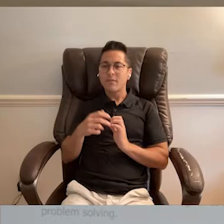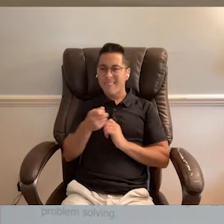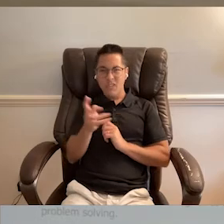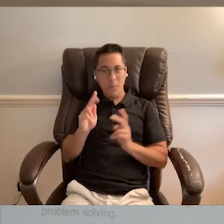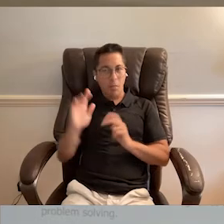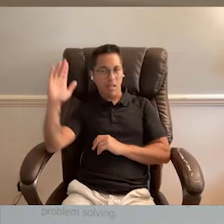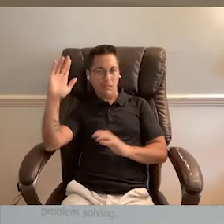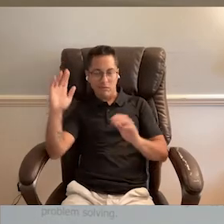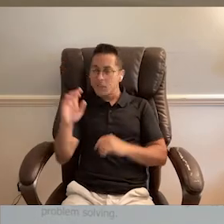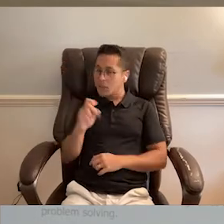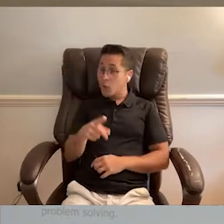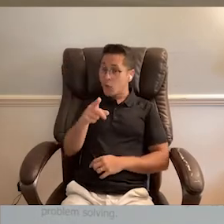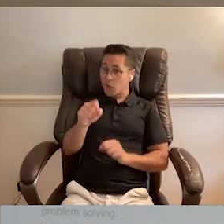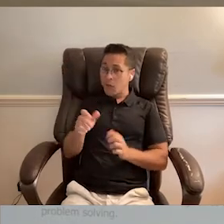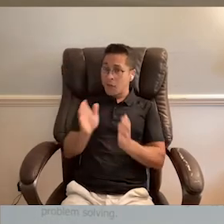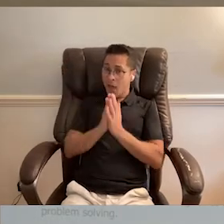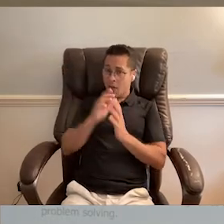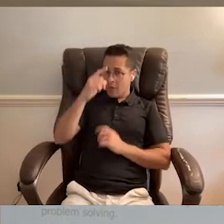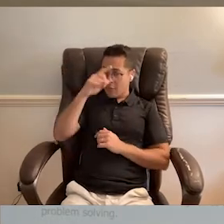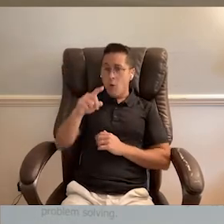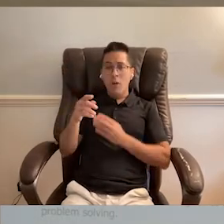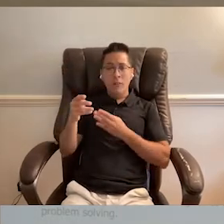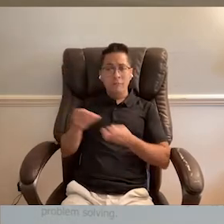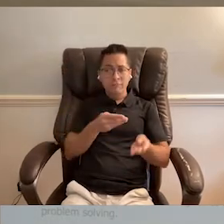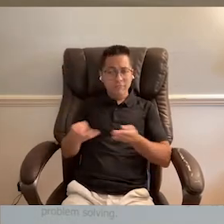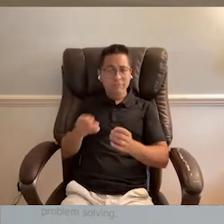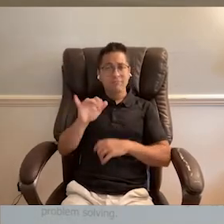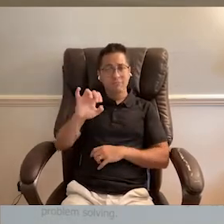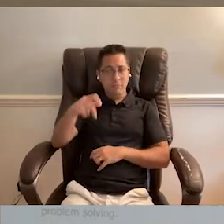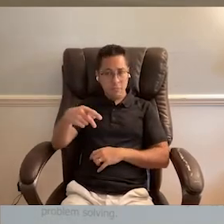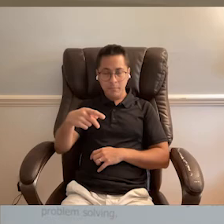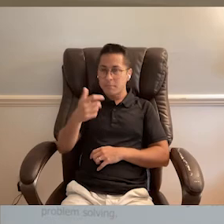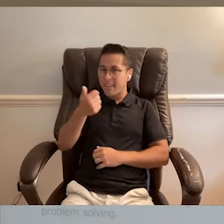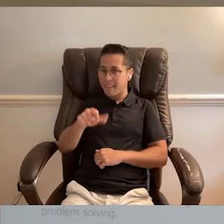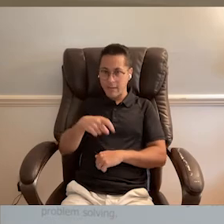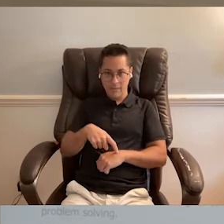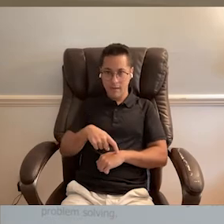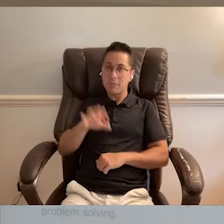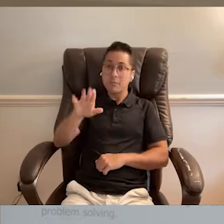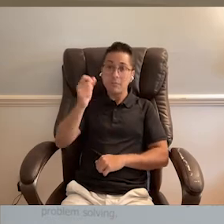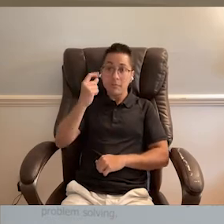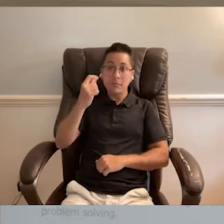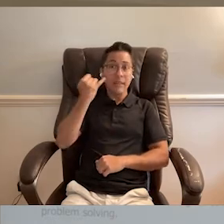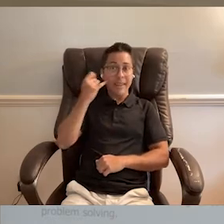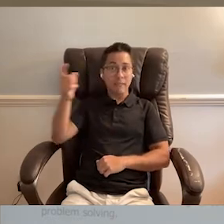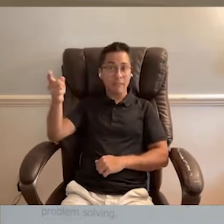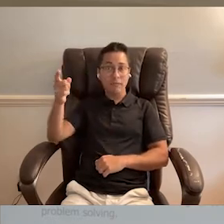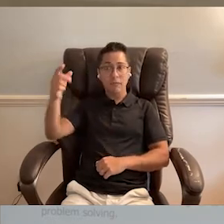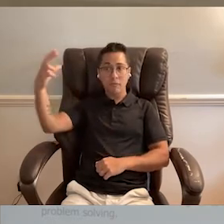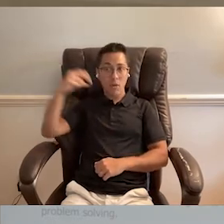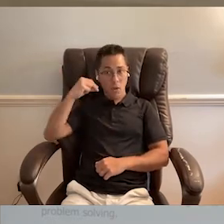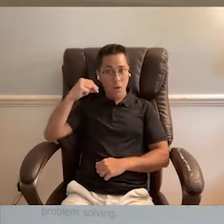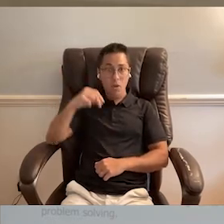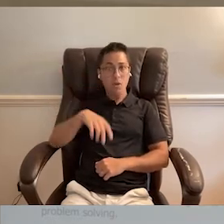ask for a facilitated IEP at any time. So if you get a no, and you're like, people are